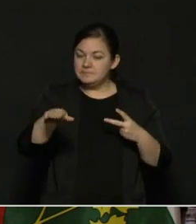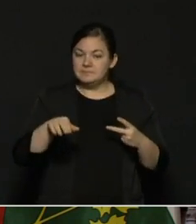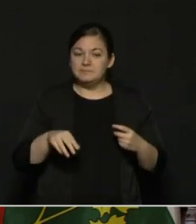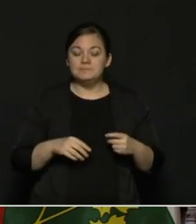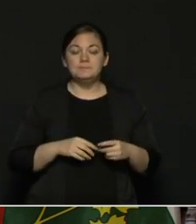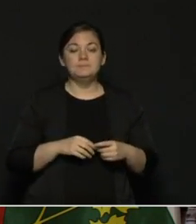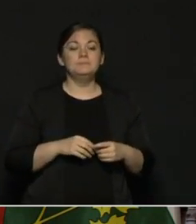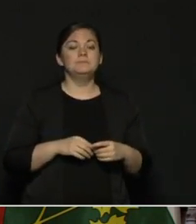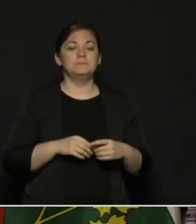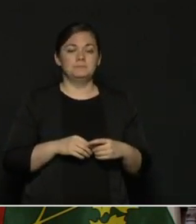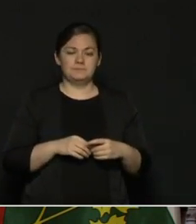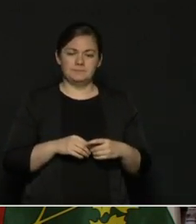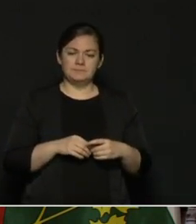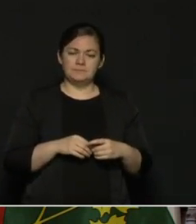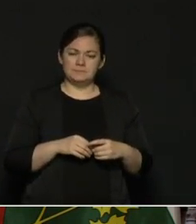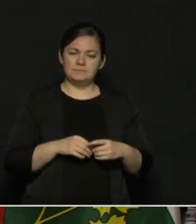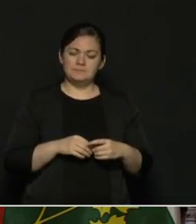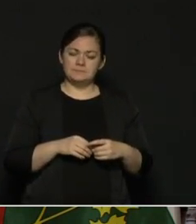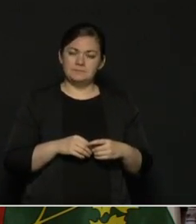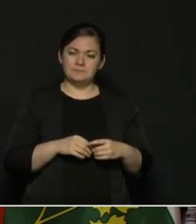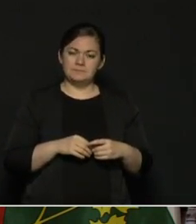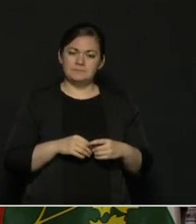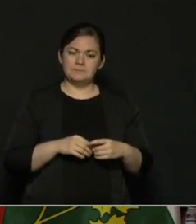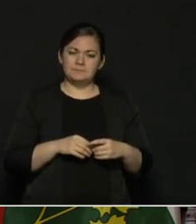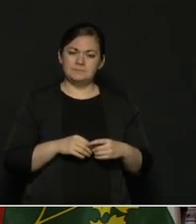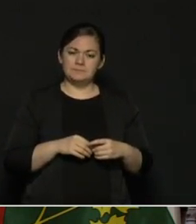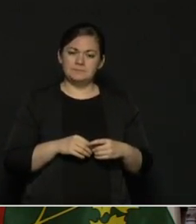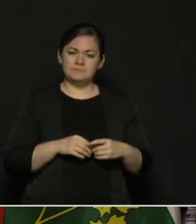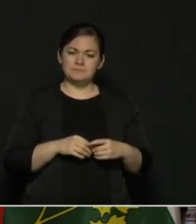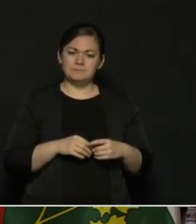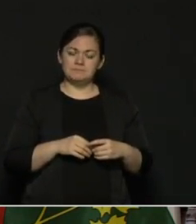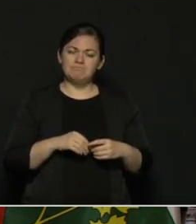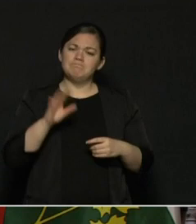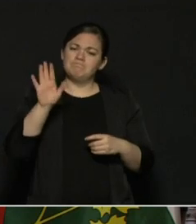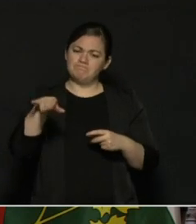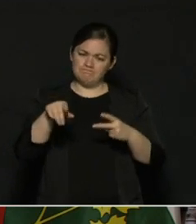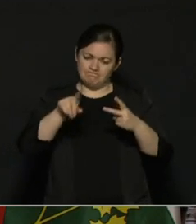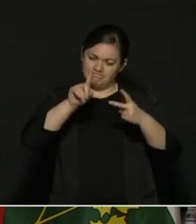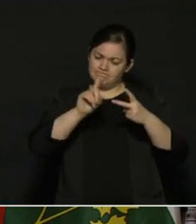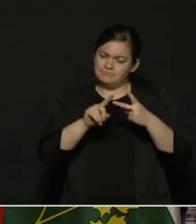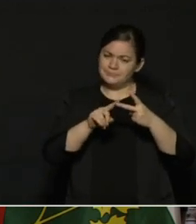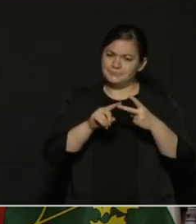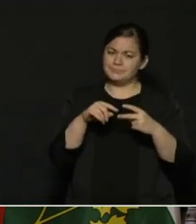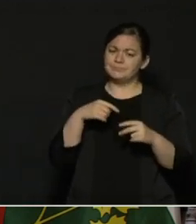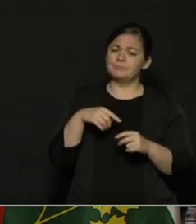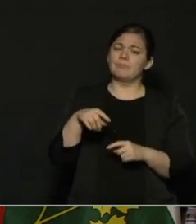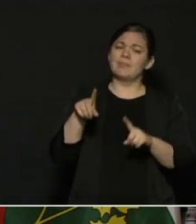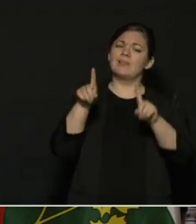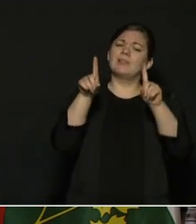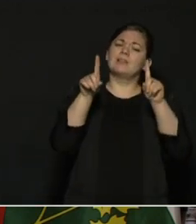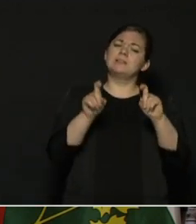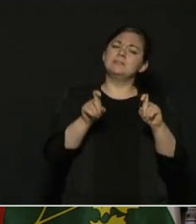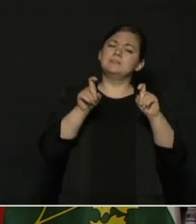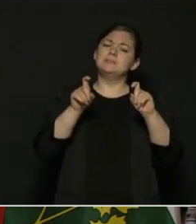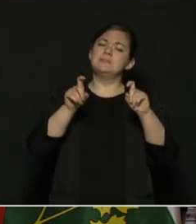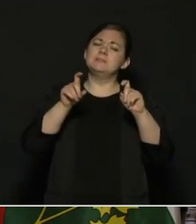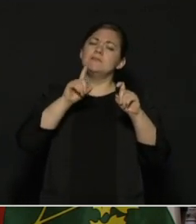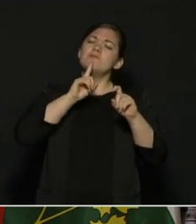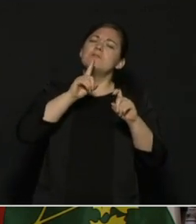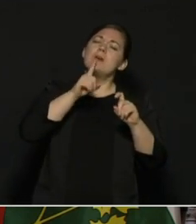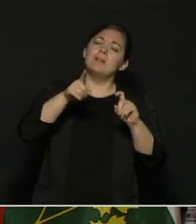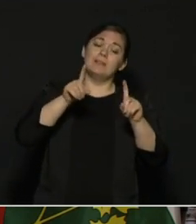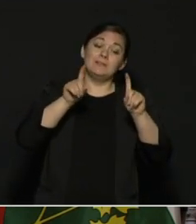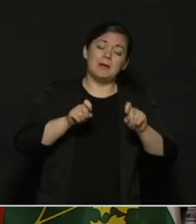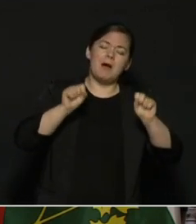Yes, I just wanted to follow up with what is the actual testing capacity right now, do you believe? The